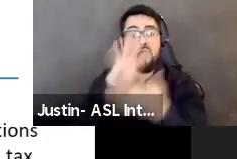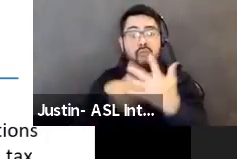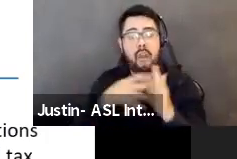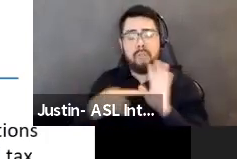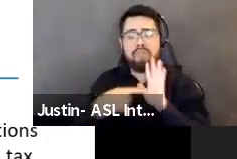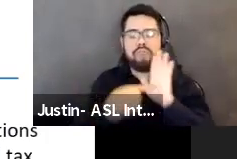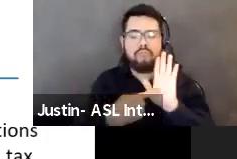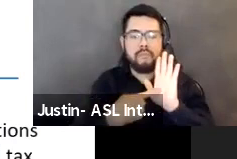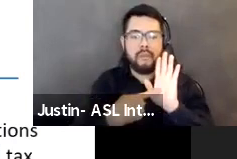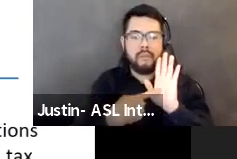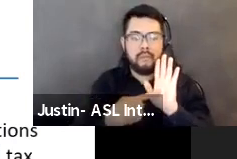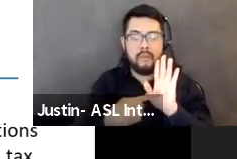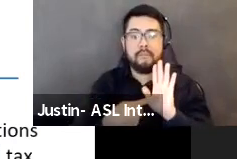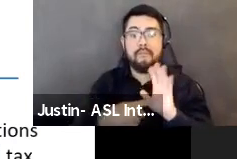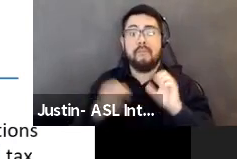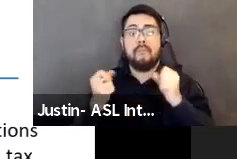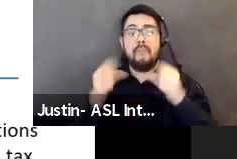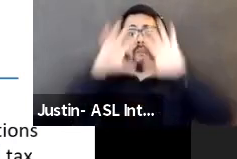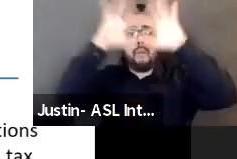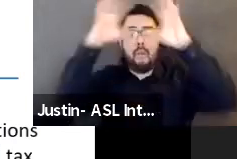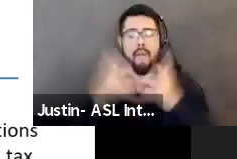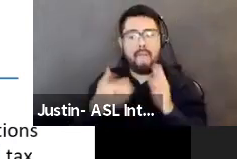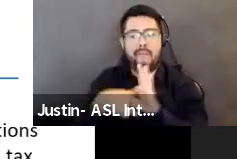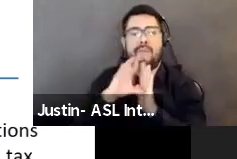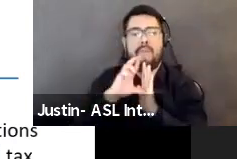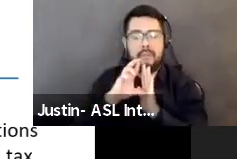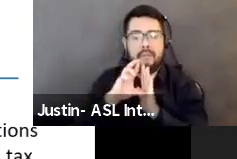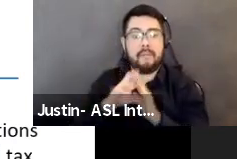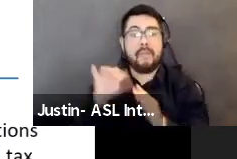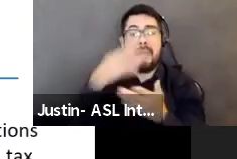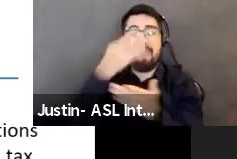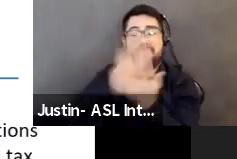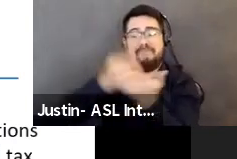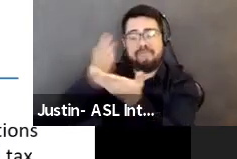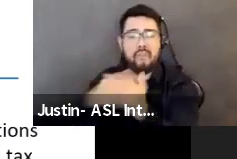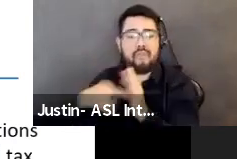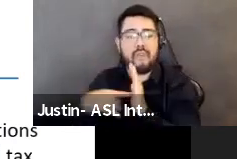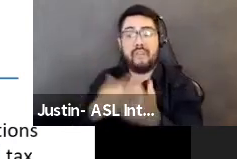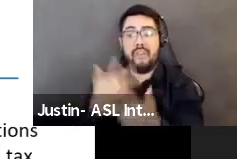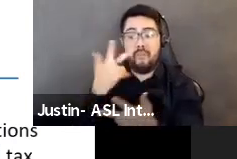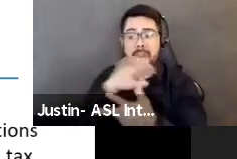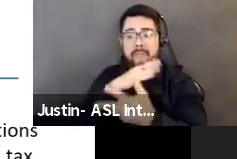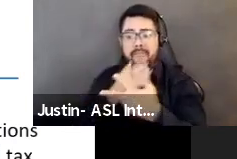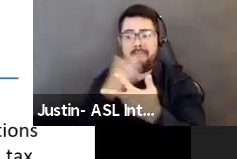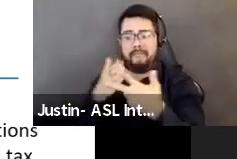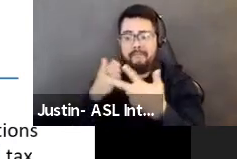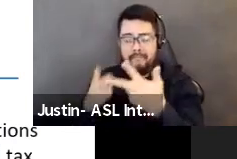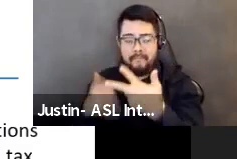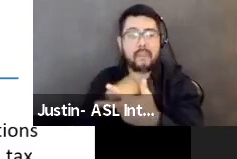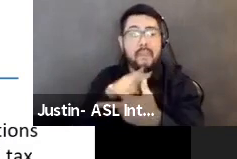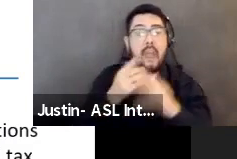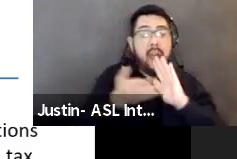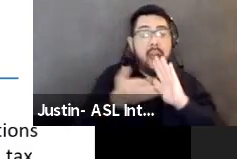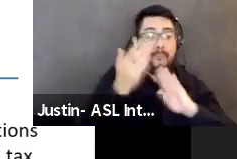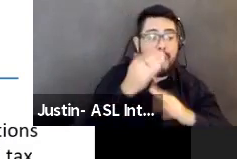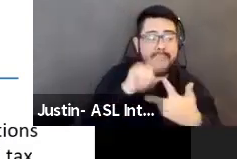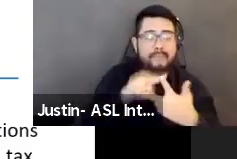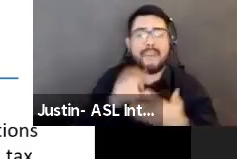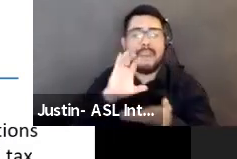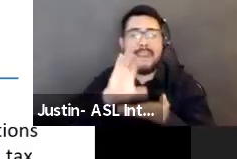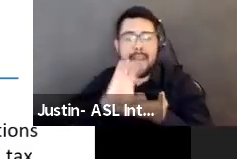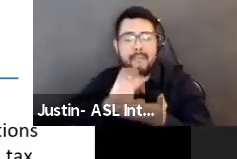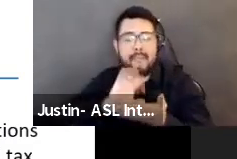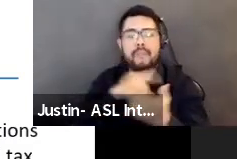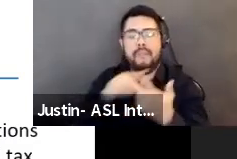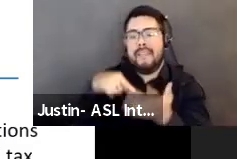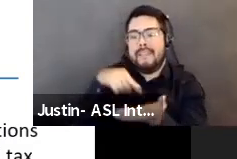level overview of the combined budget as presented the pie chart represents the three components the operating budget the capital budget and the